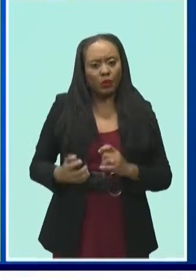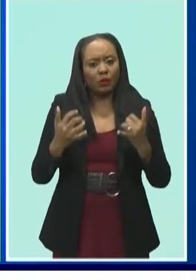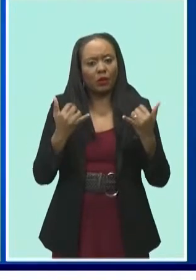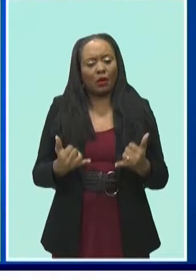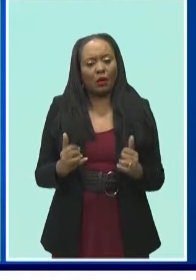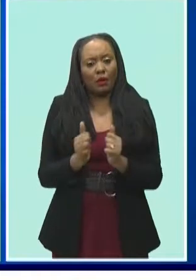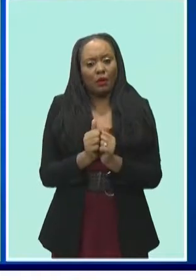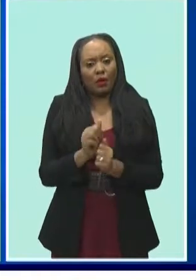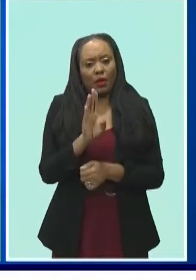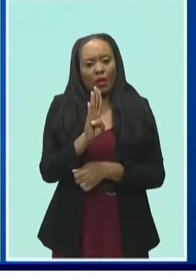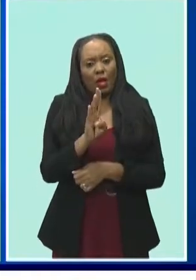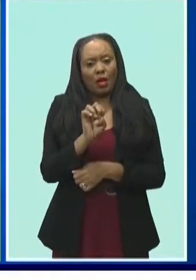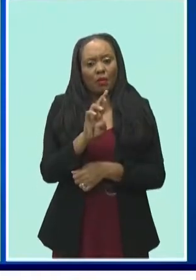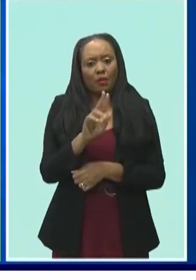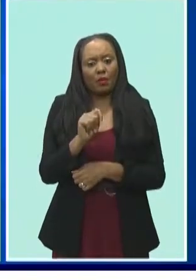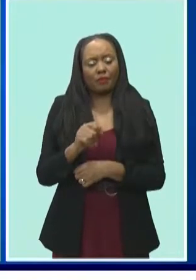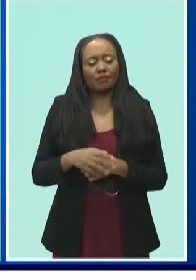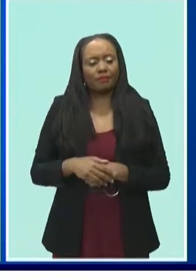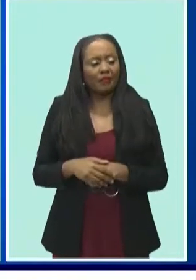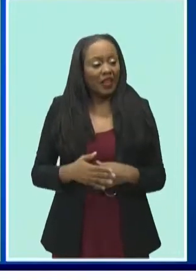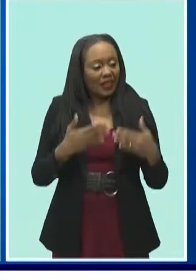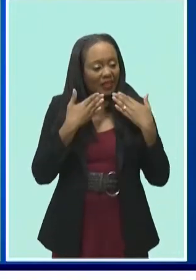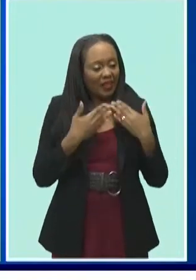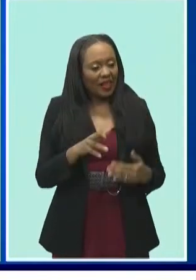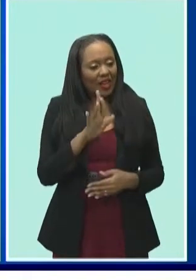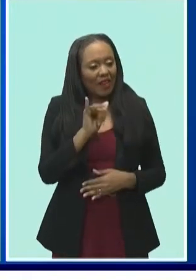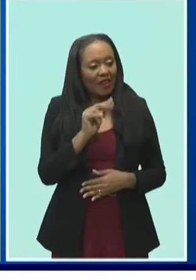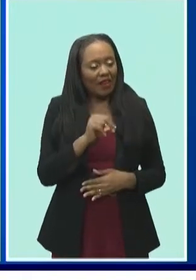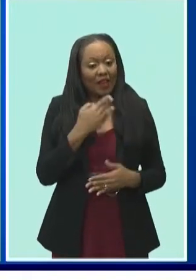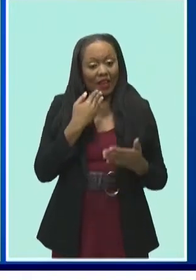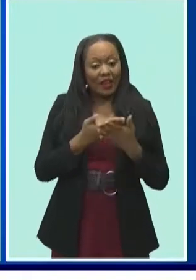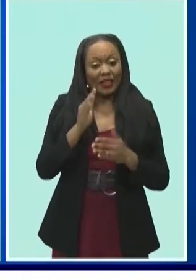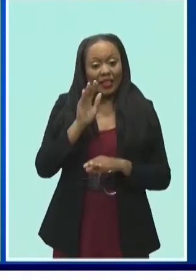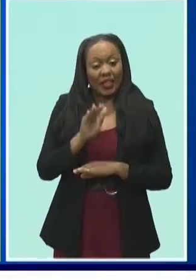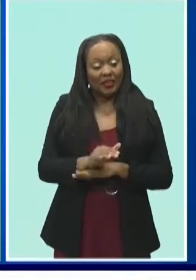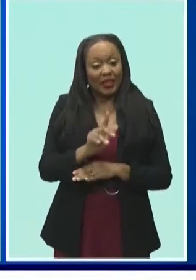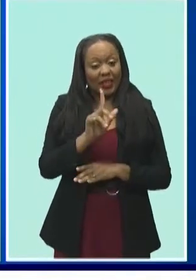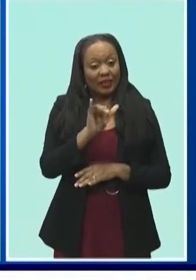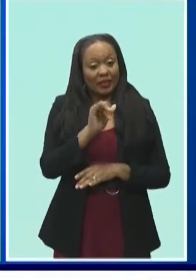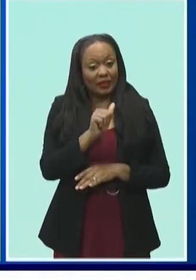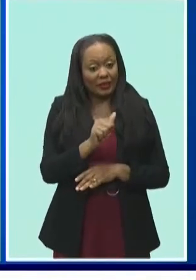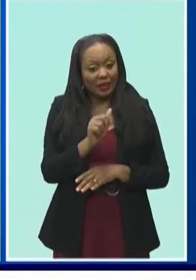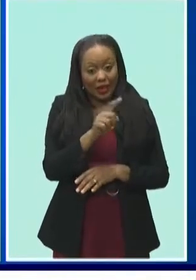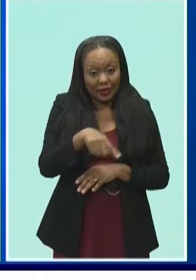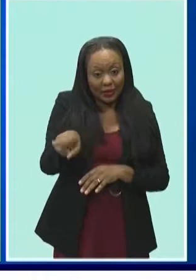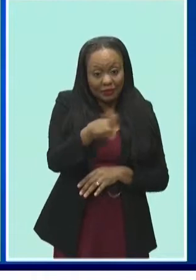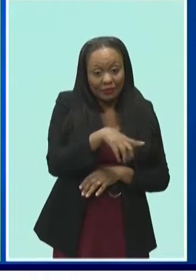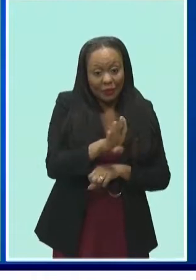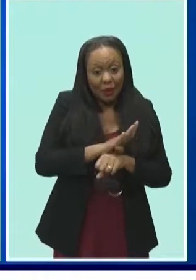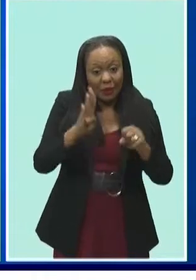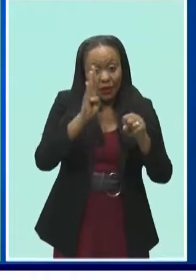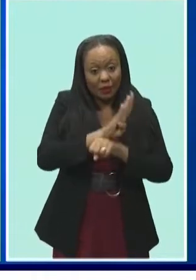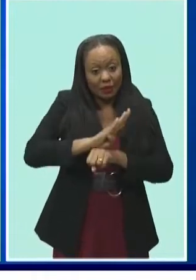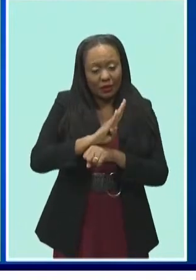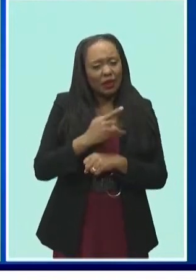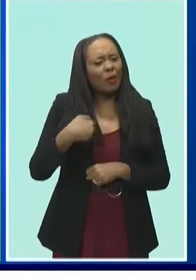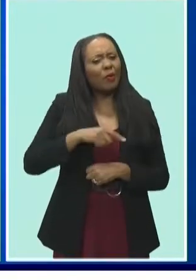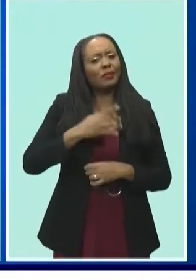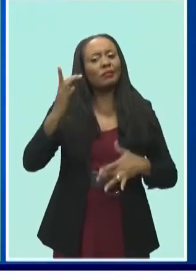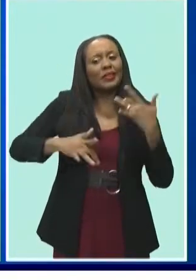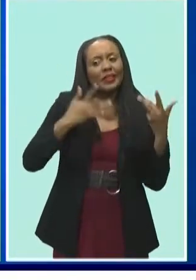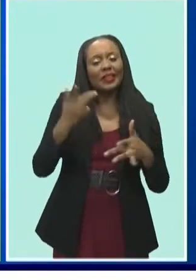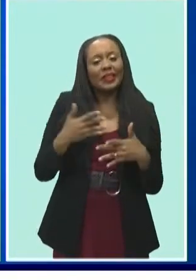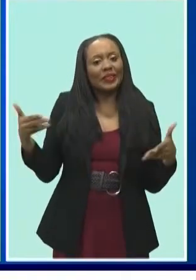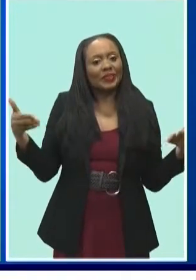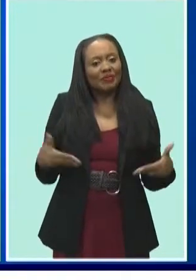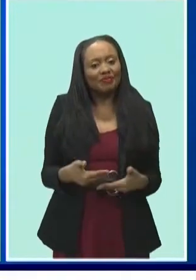about this topic tonight. Thank you very much, Ryan. Good evening, Lisa. Good evening to all our viewers. We're delighted to host this 6th